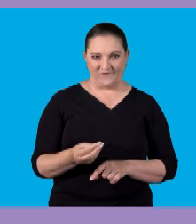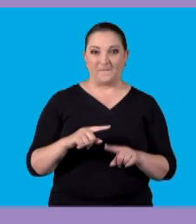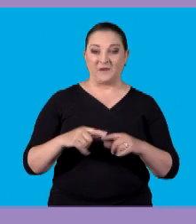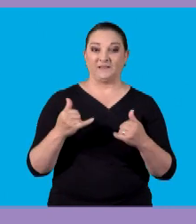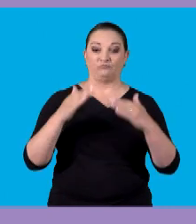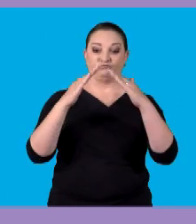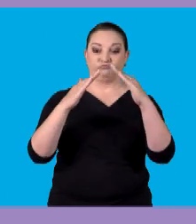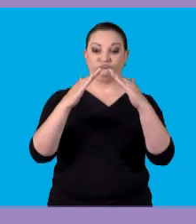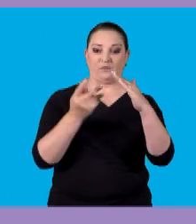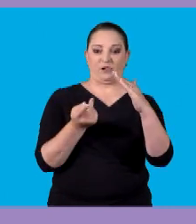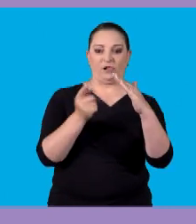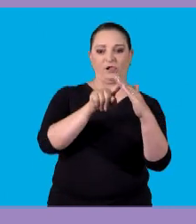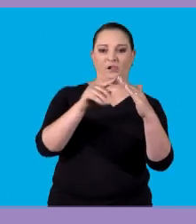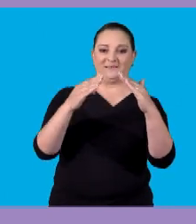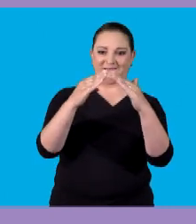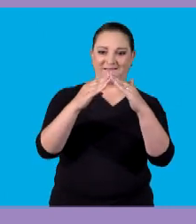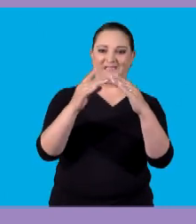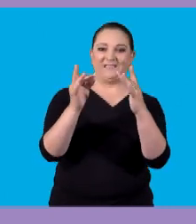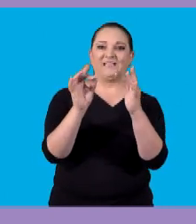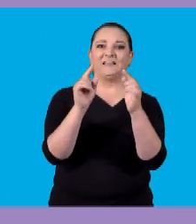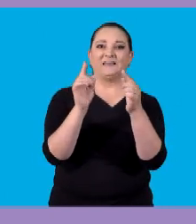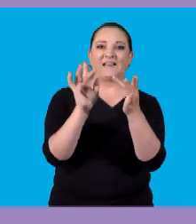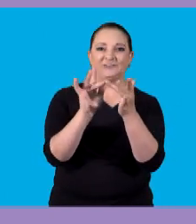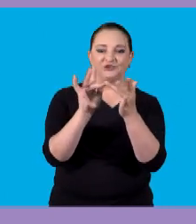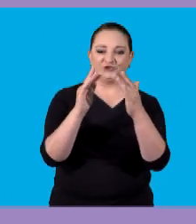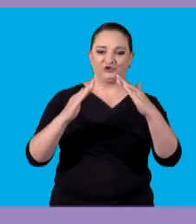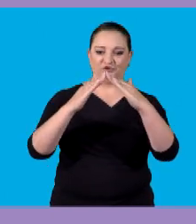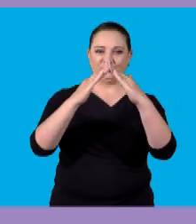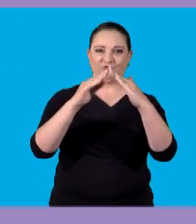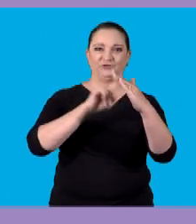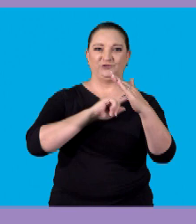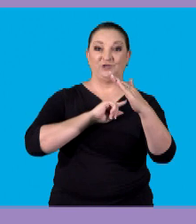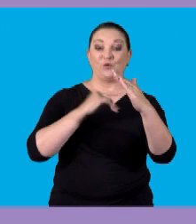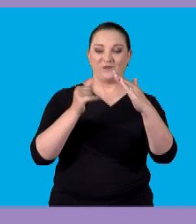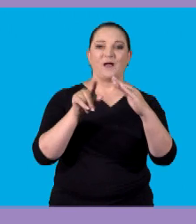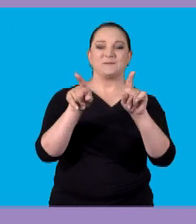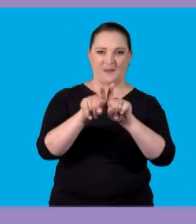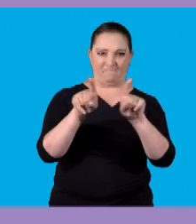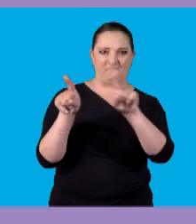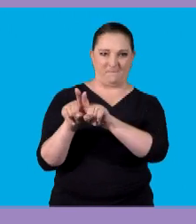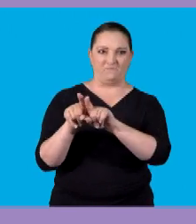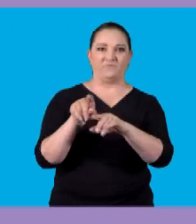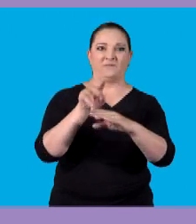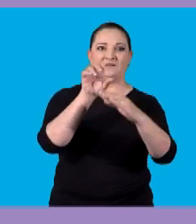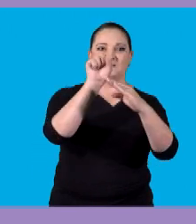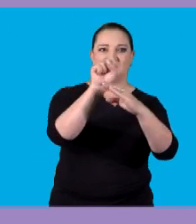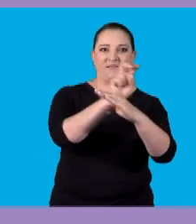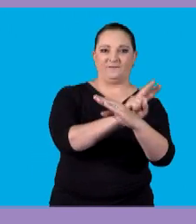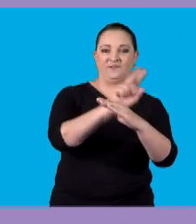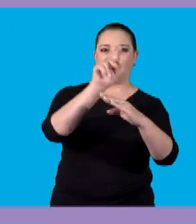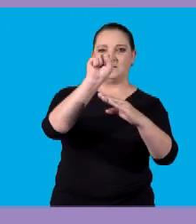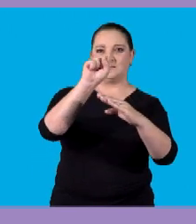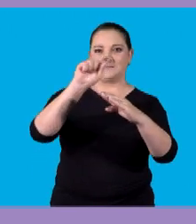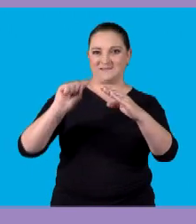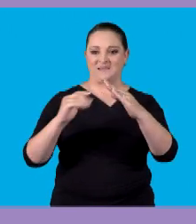sides to be equal. So we have SV, which is equals to ST. And those two sides,